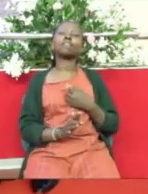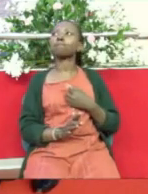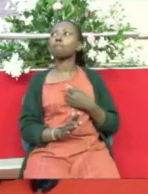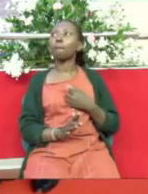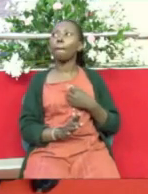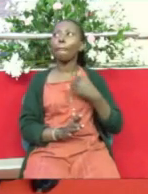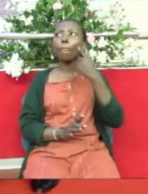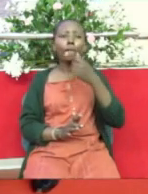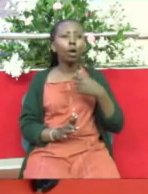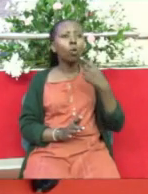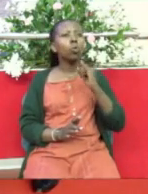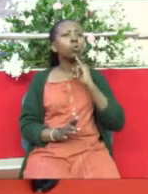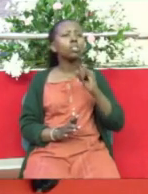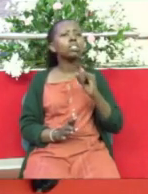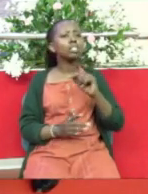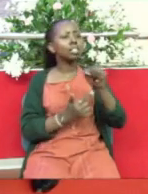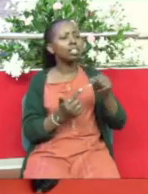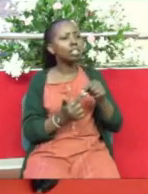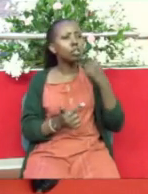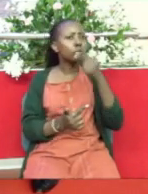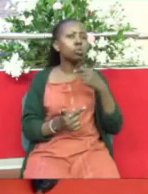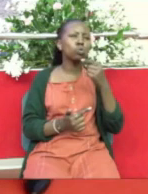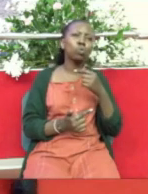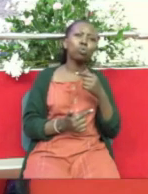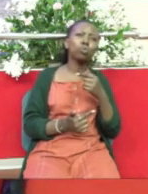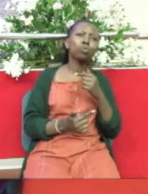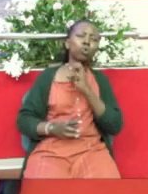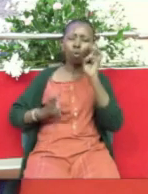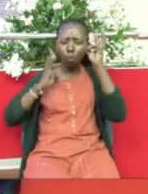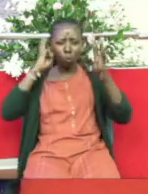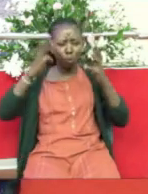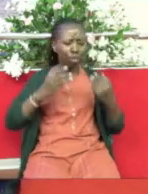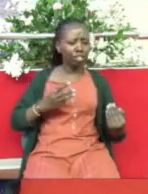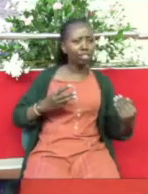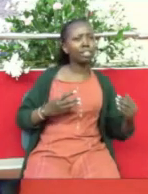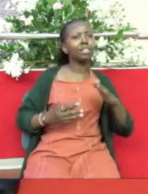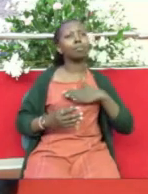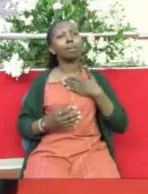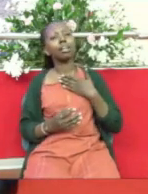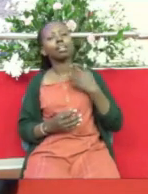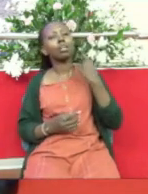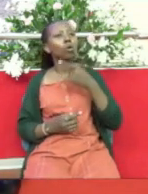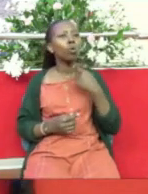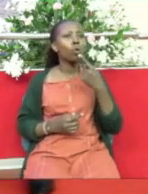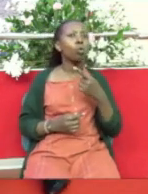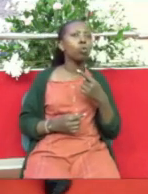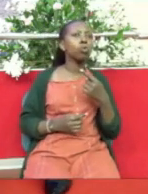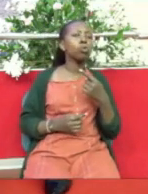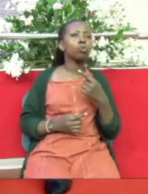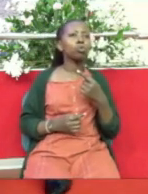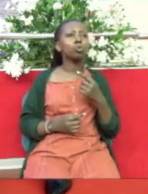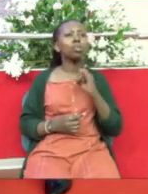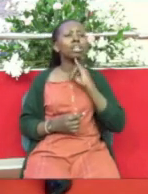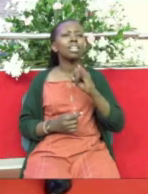Who is this who has been bothering my children? Ni nani huyo ambaye amekuwa ni tatizo kwa watoto? Who is this who has been creating stagnation in